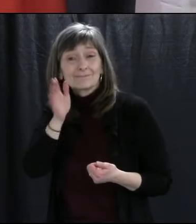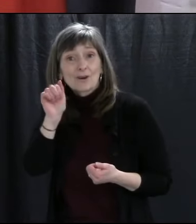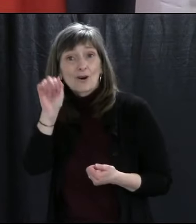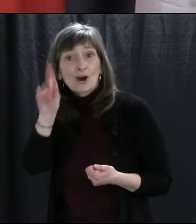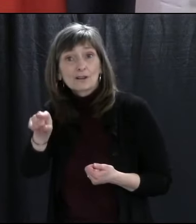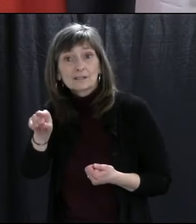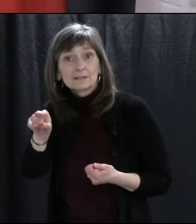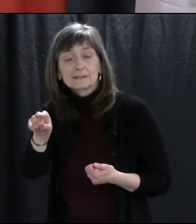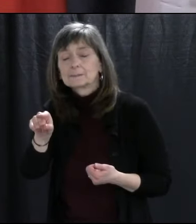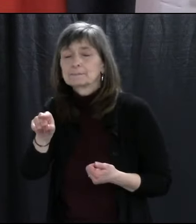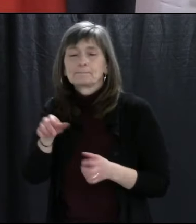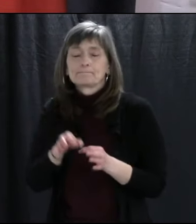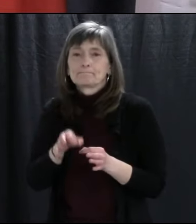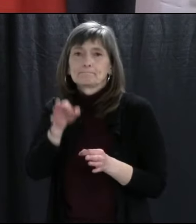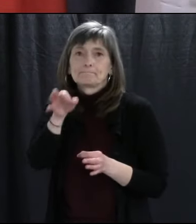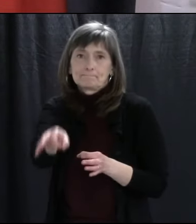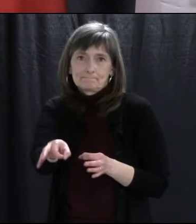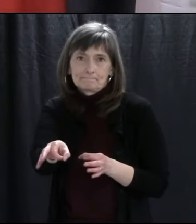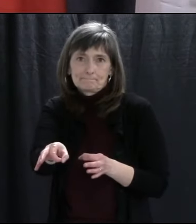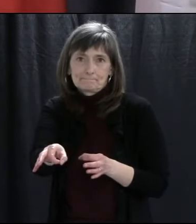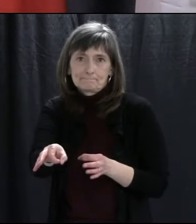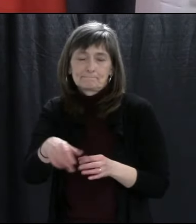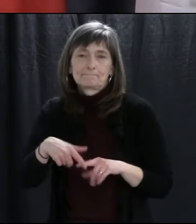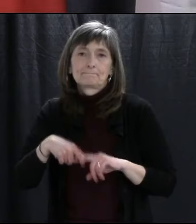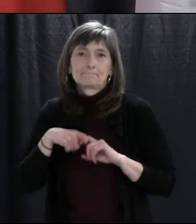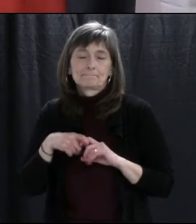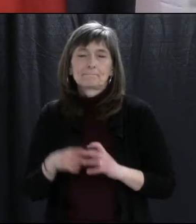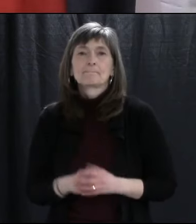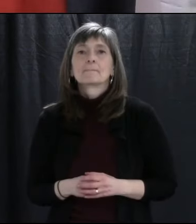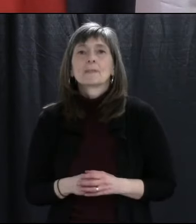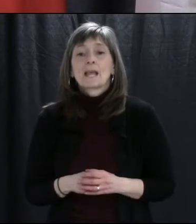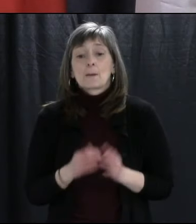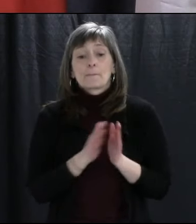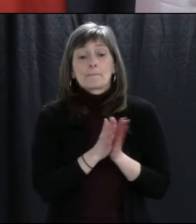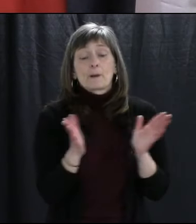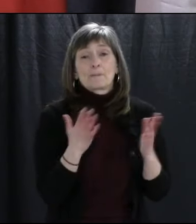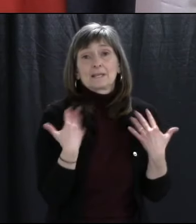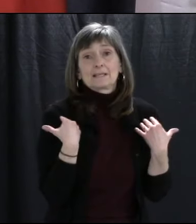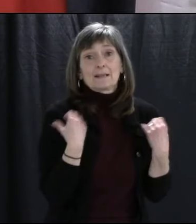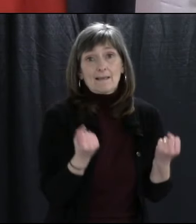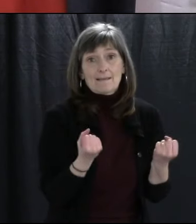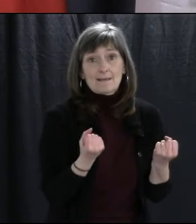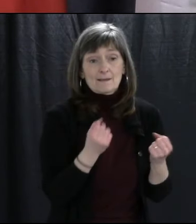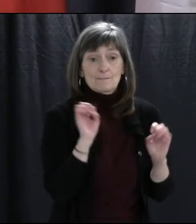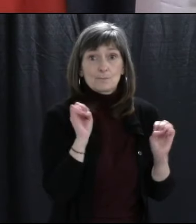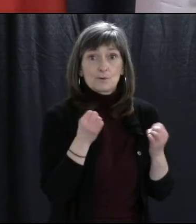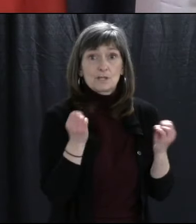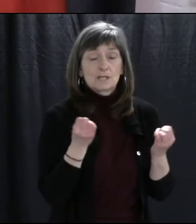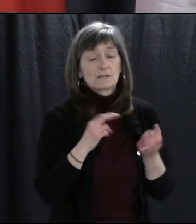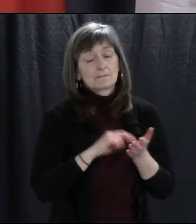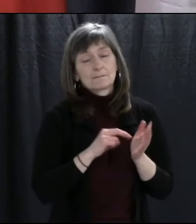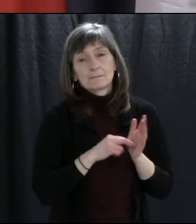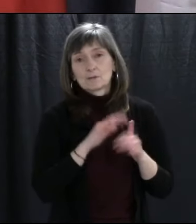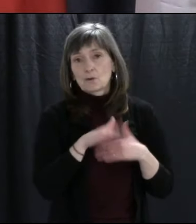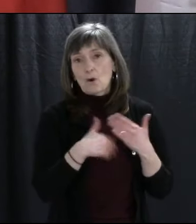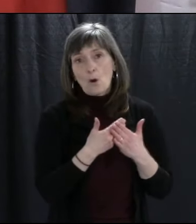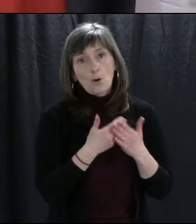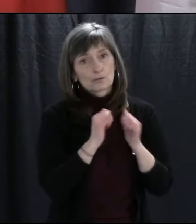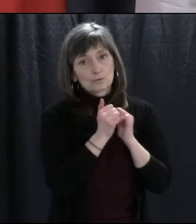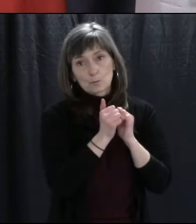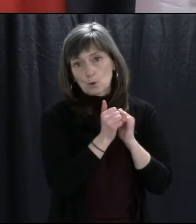postponed. Because of the current public health state of emergency, all sport facilities are closed.